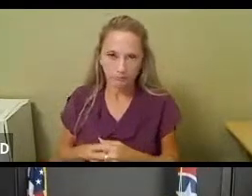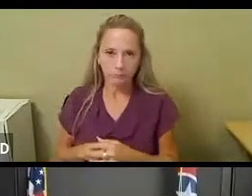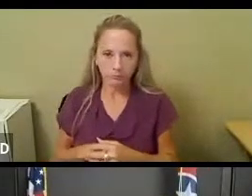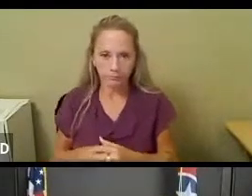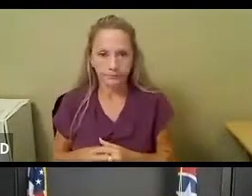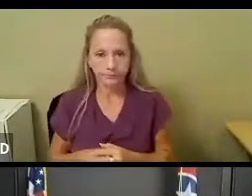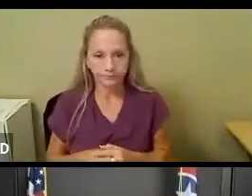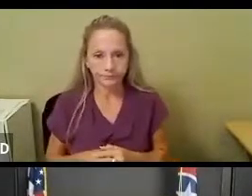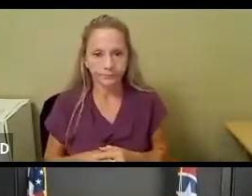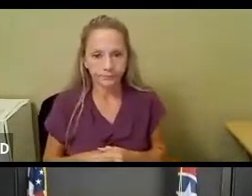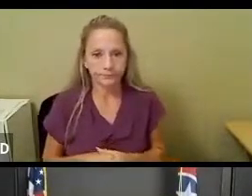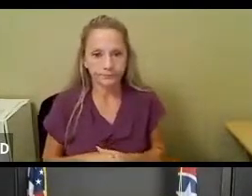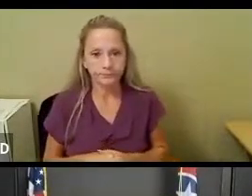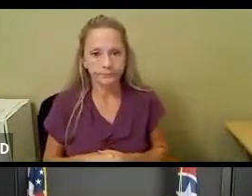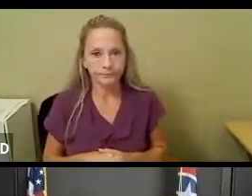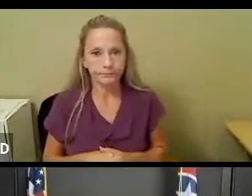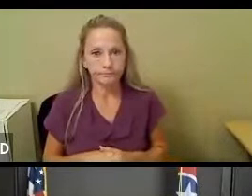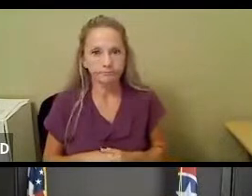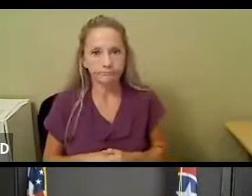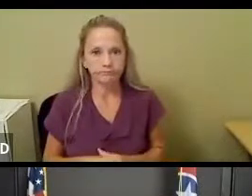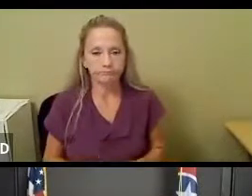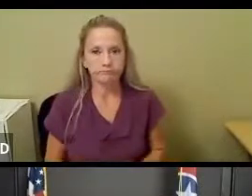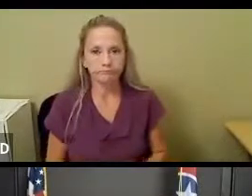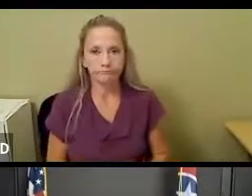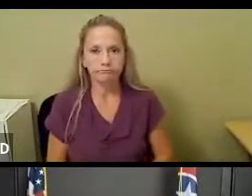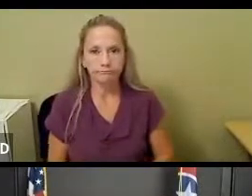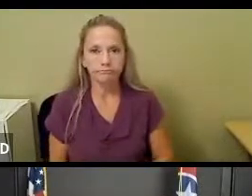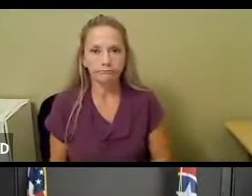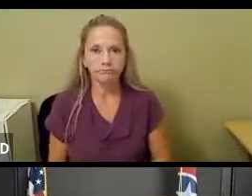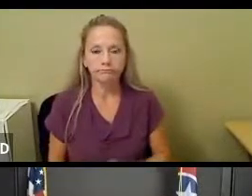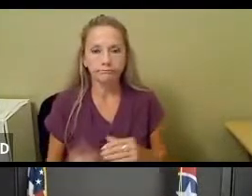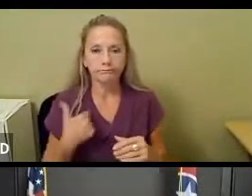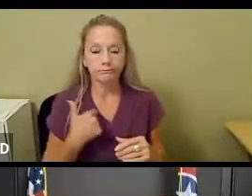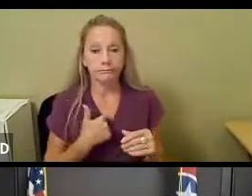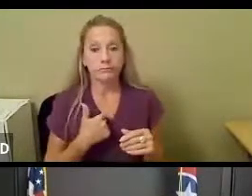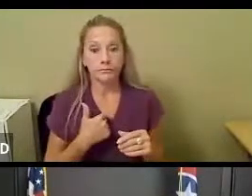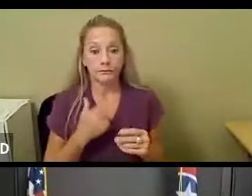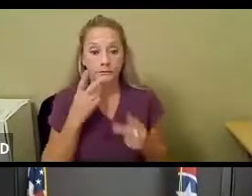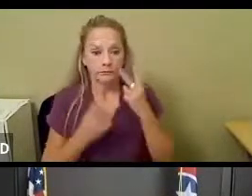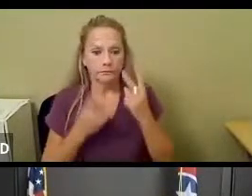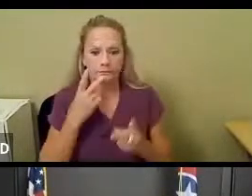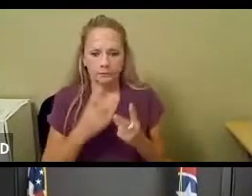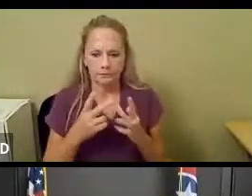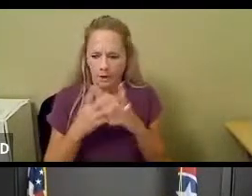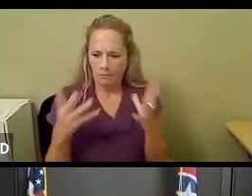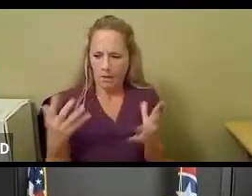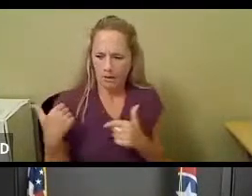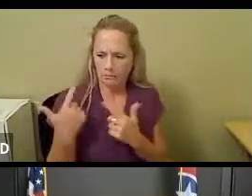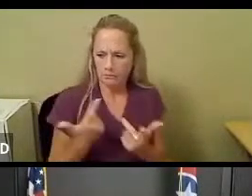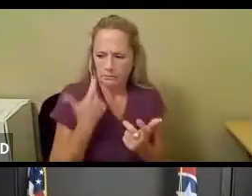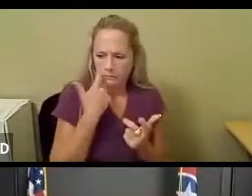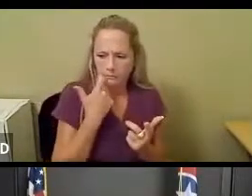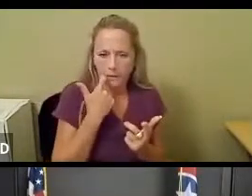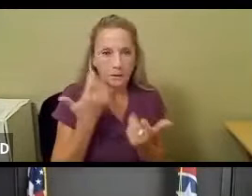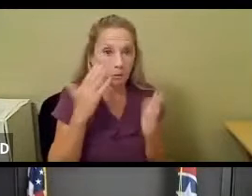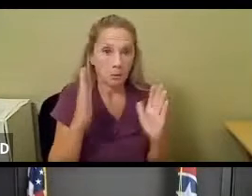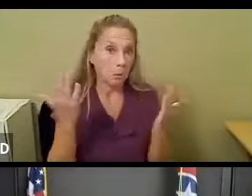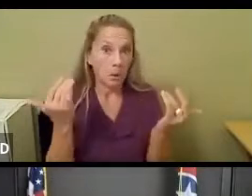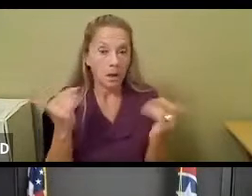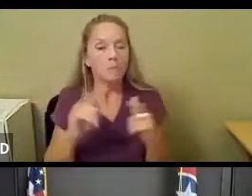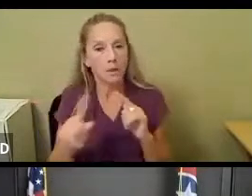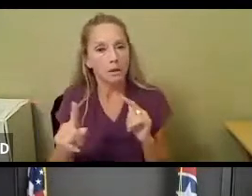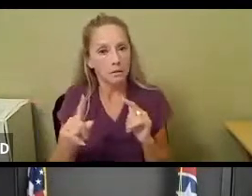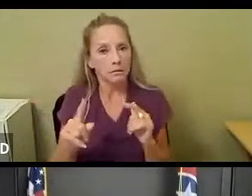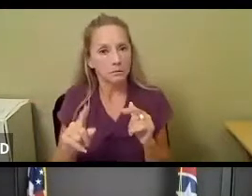And I think we've run into, sort of a lot of these lately for whatever reason, I don't know. But anyway,